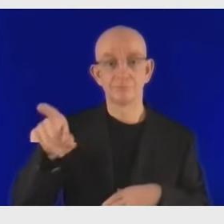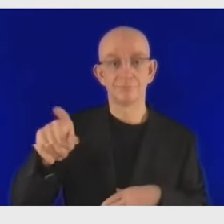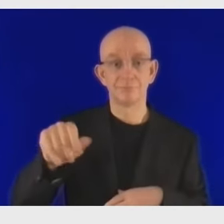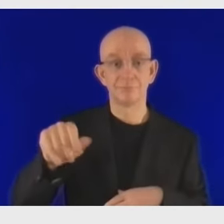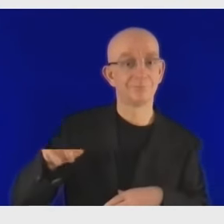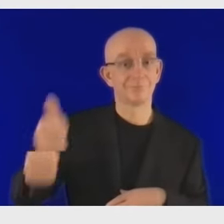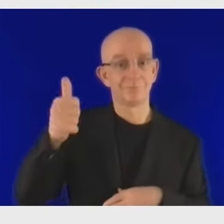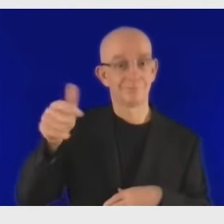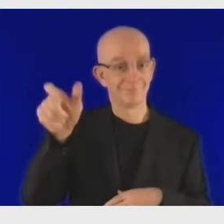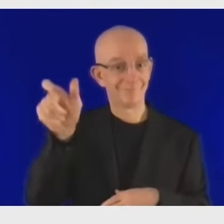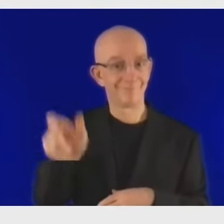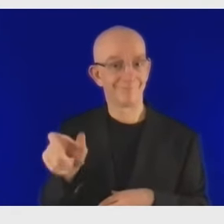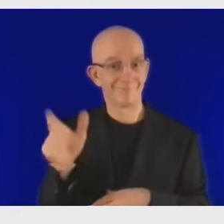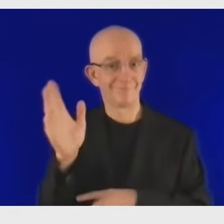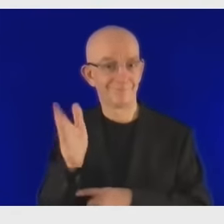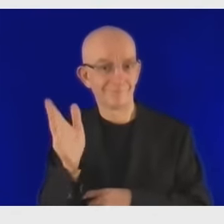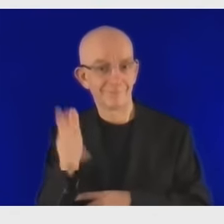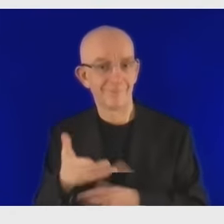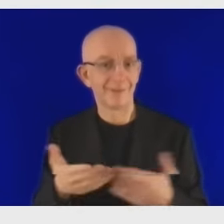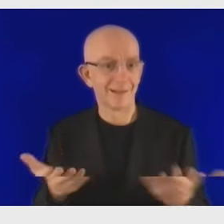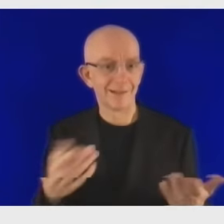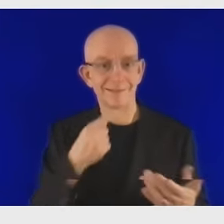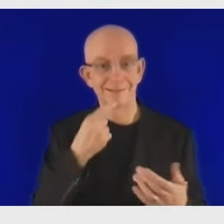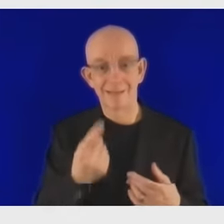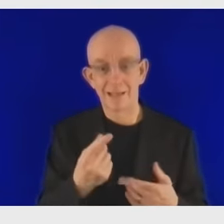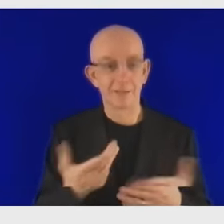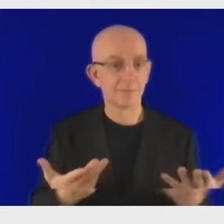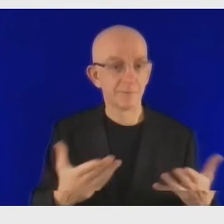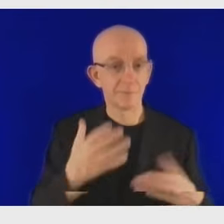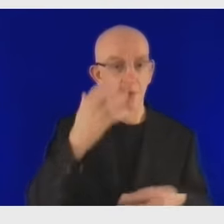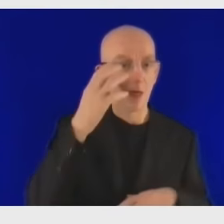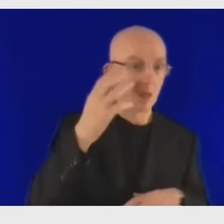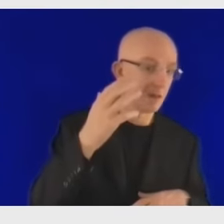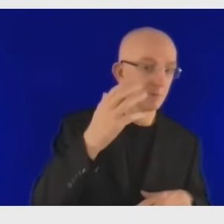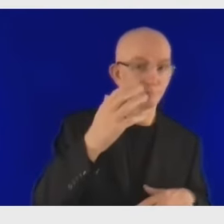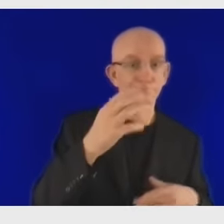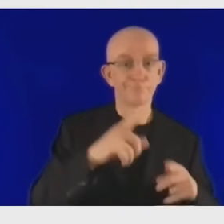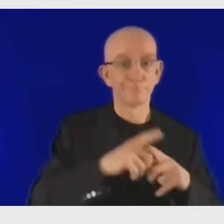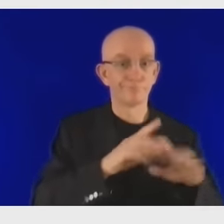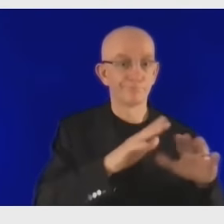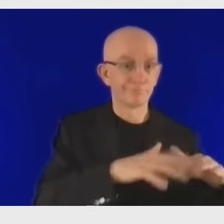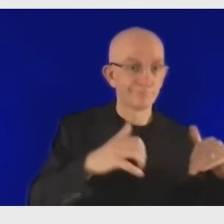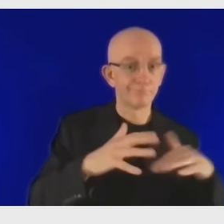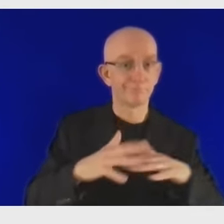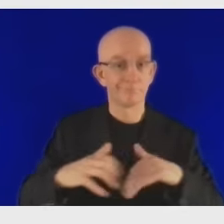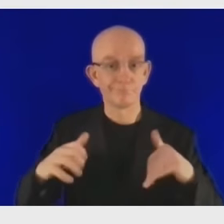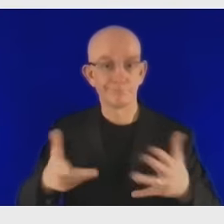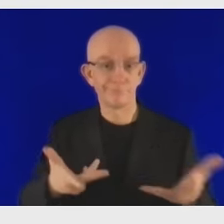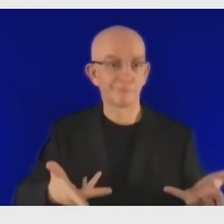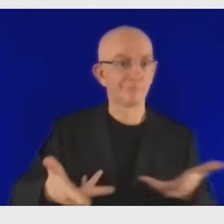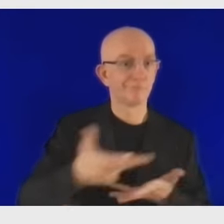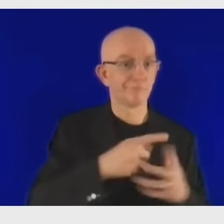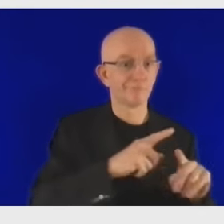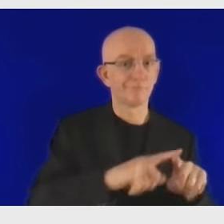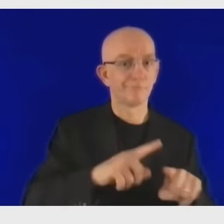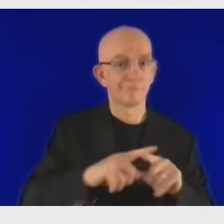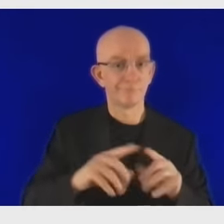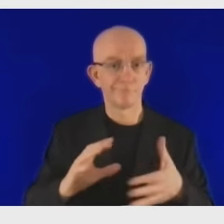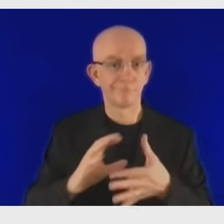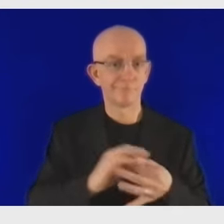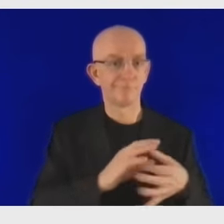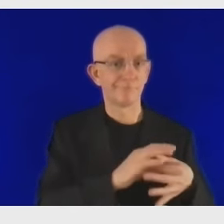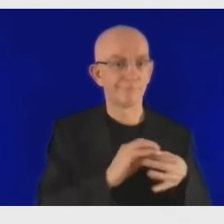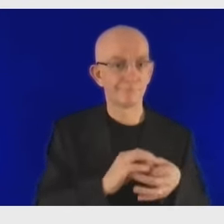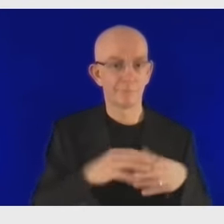decisions today are going to determine whether our responses to these challenges leads to a breakdown of global solidarity and